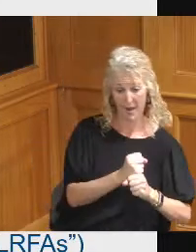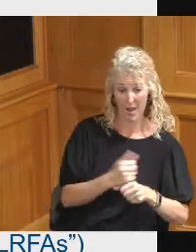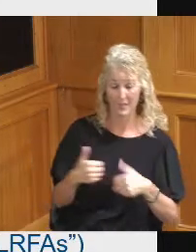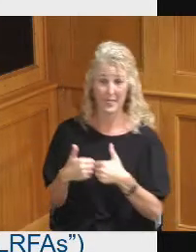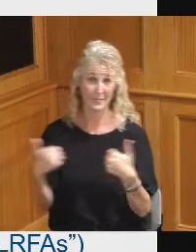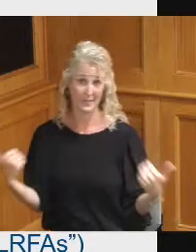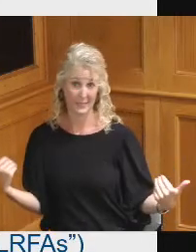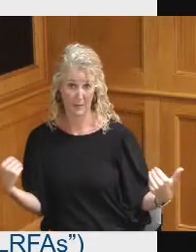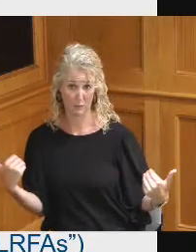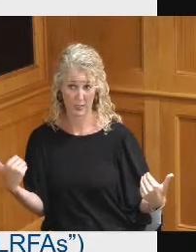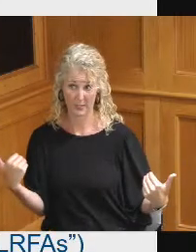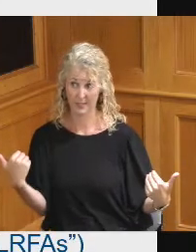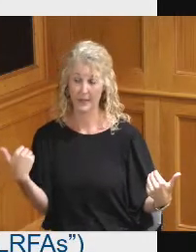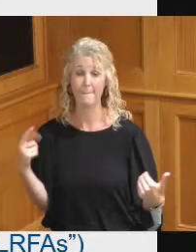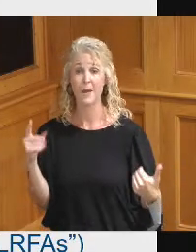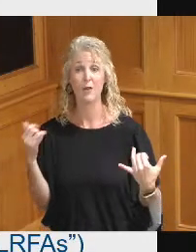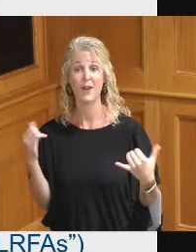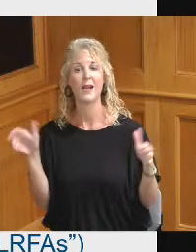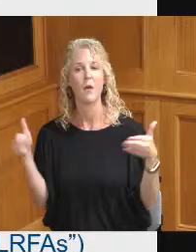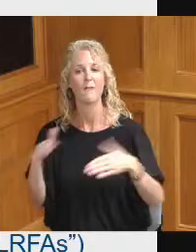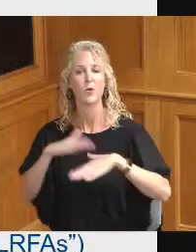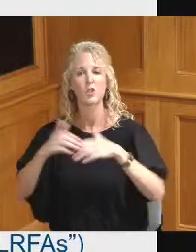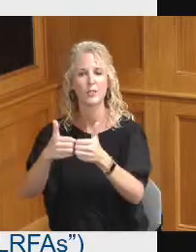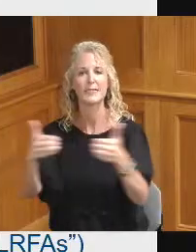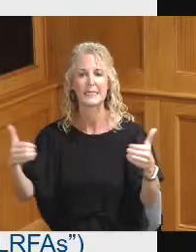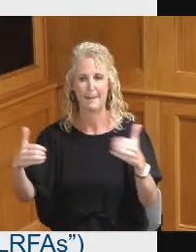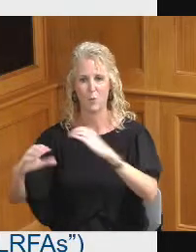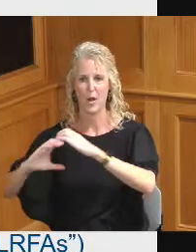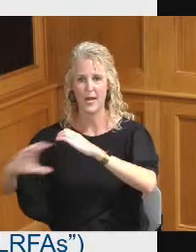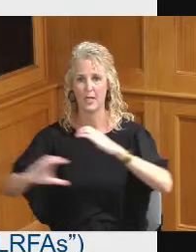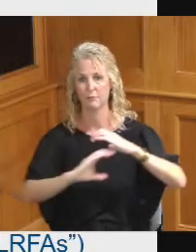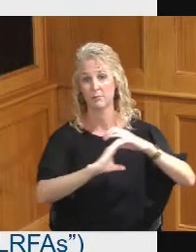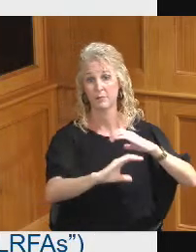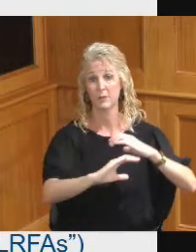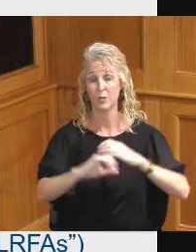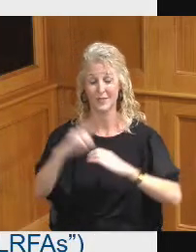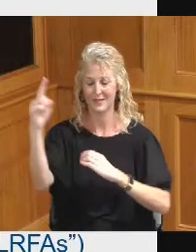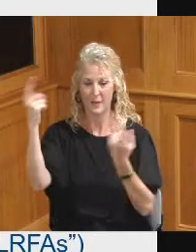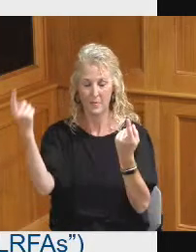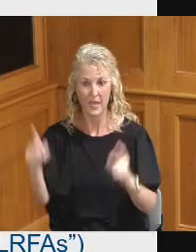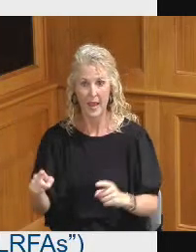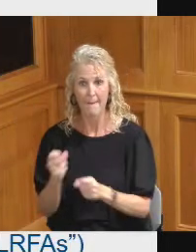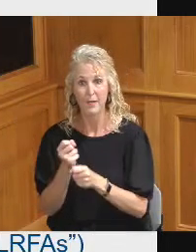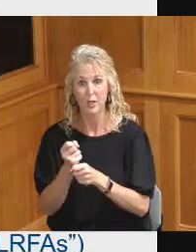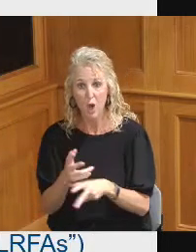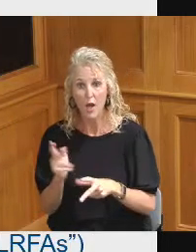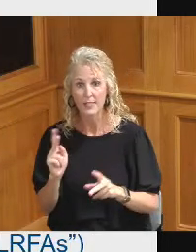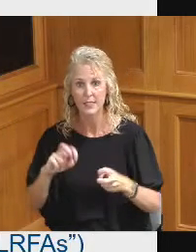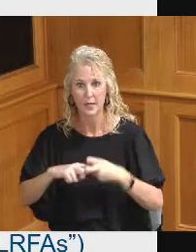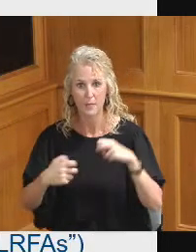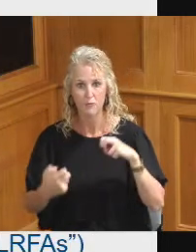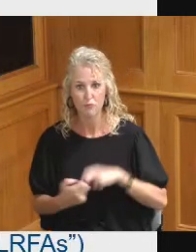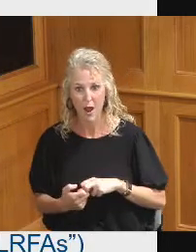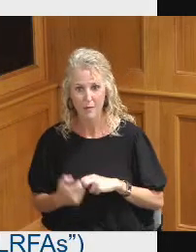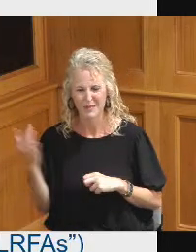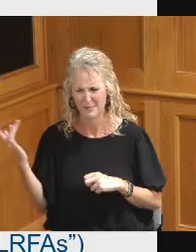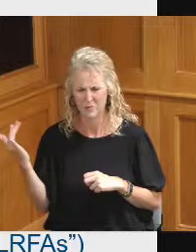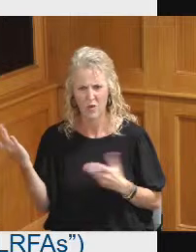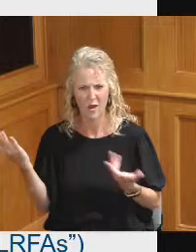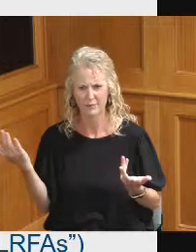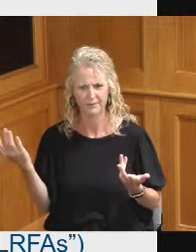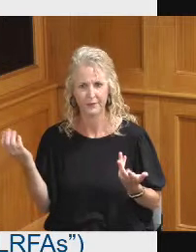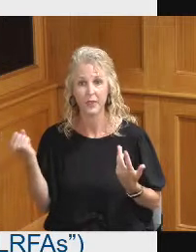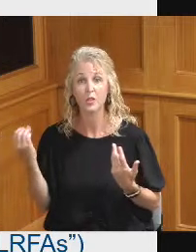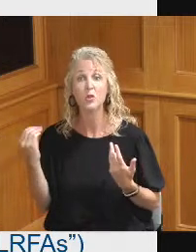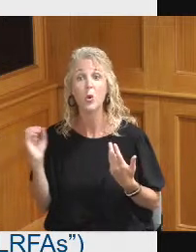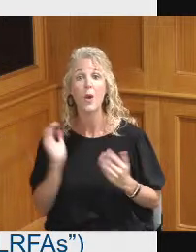particular pilot, we're focusing in the separated area, areas where there's something going on that's causing people a problem that they shouldn't be having.